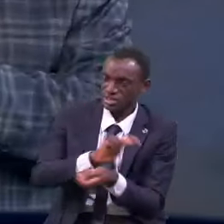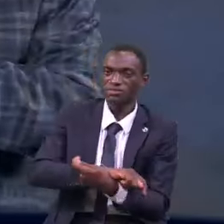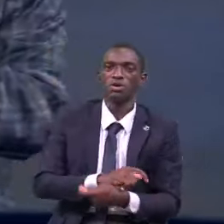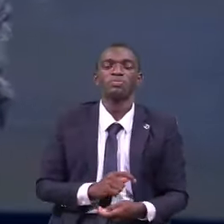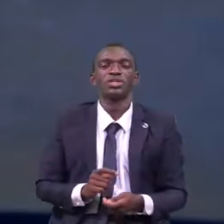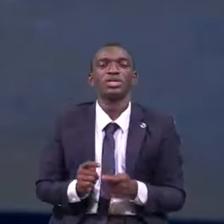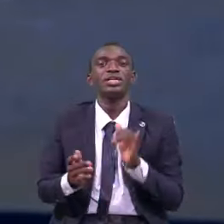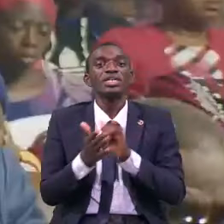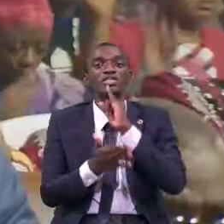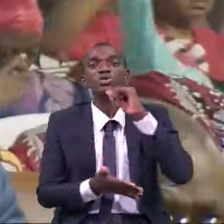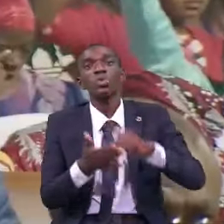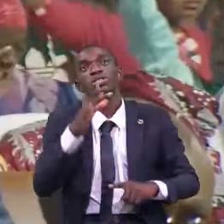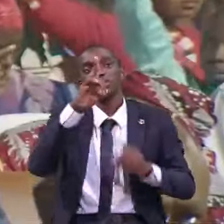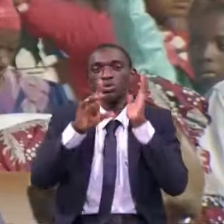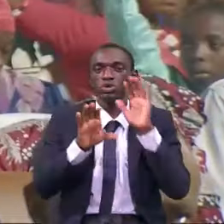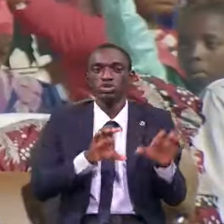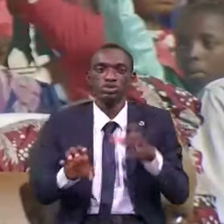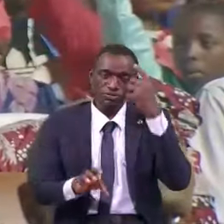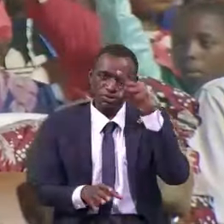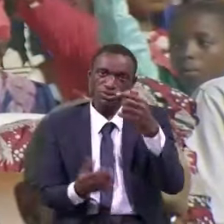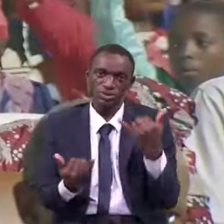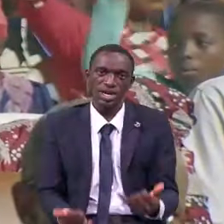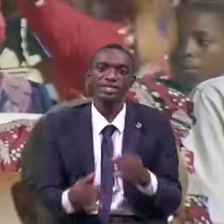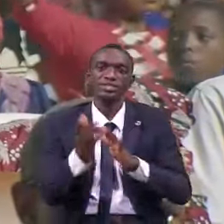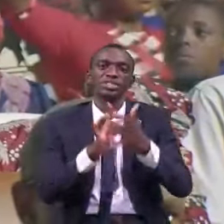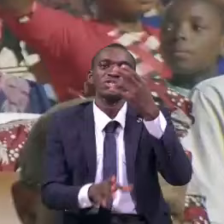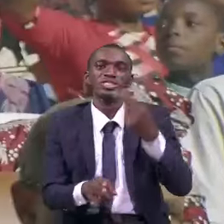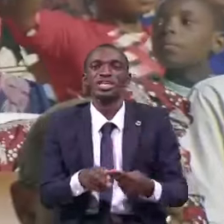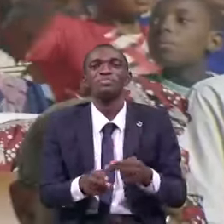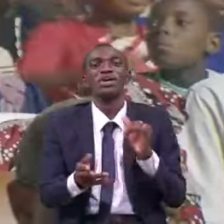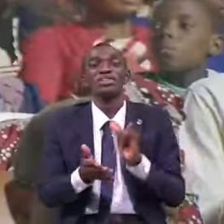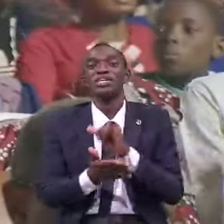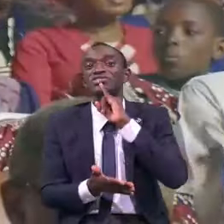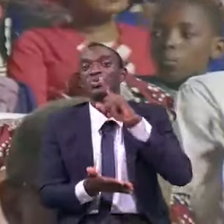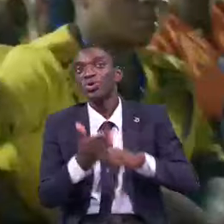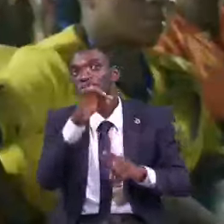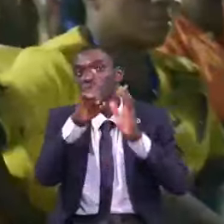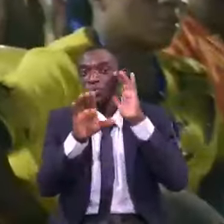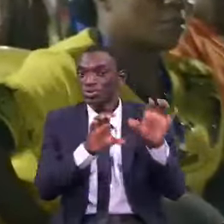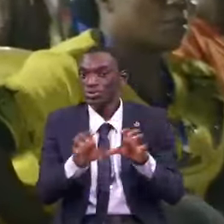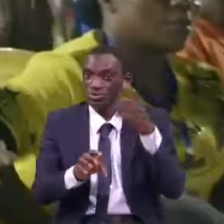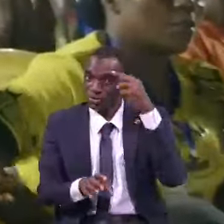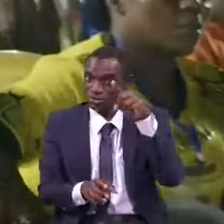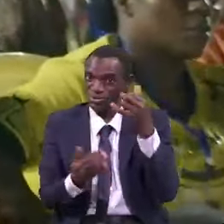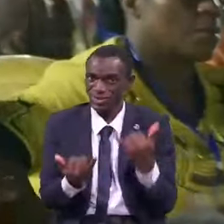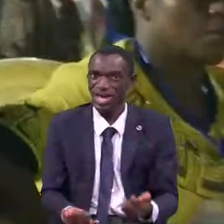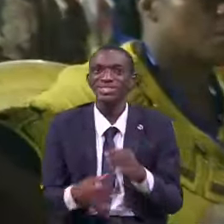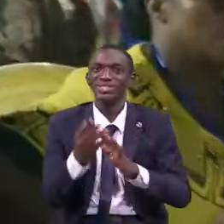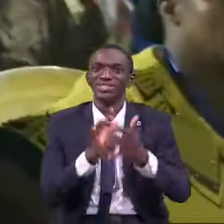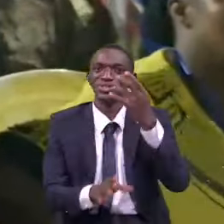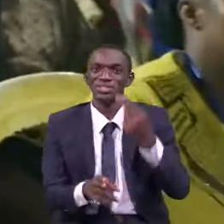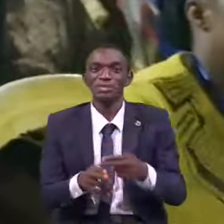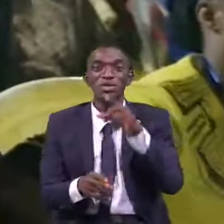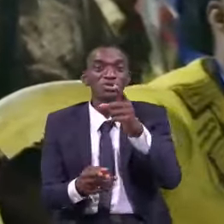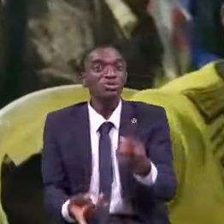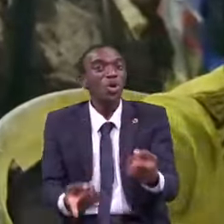will do for you tonight. C'est ce qu'il fera dans ta vie, I say that's what he will do for you tonight. Come with all your